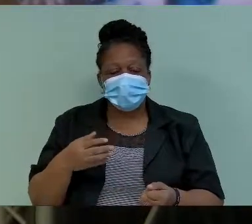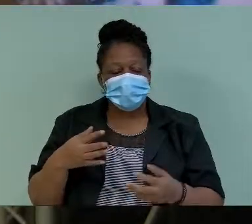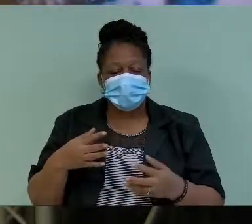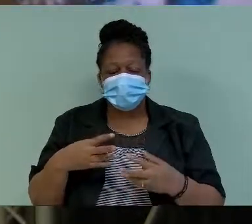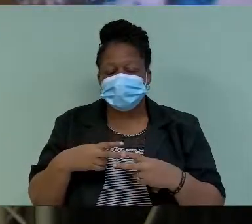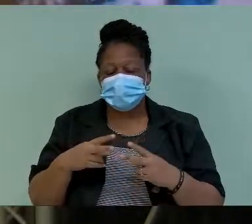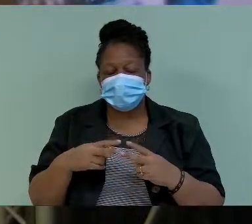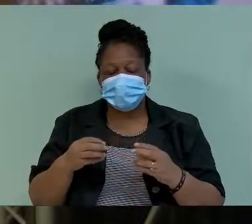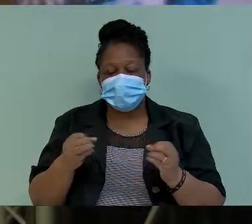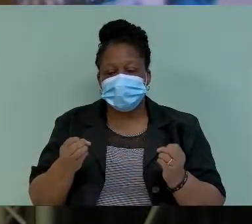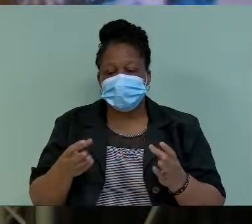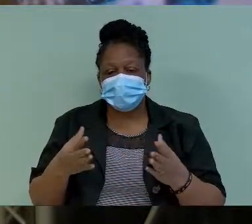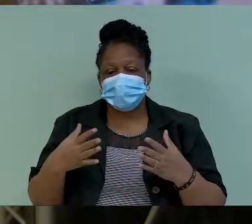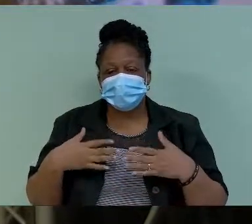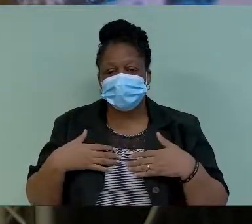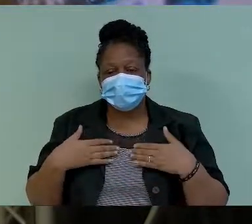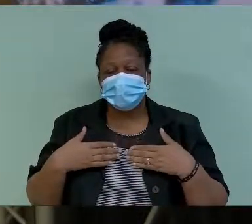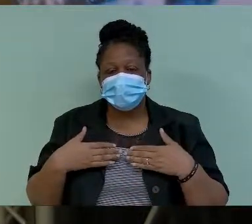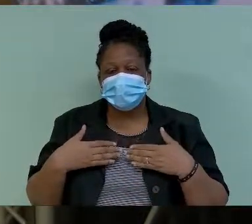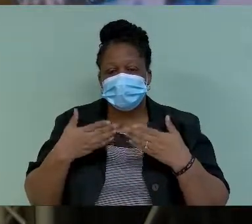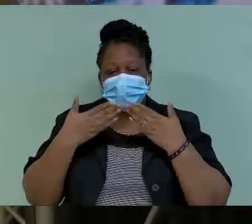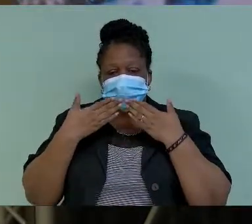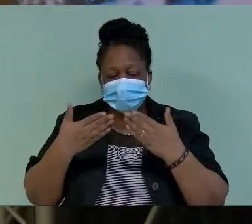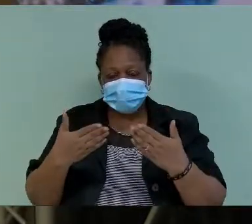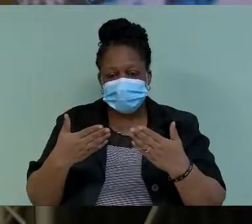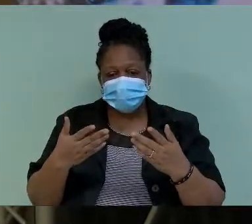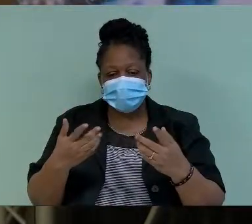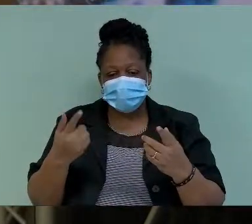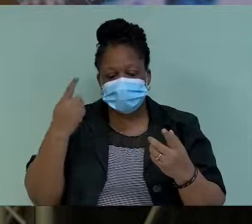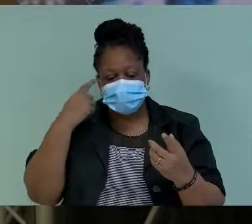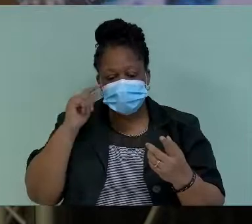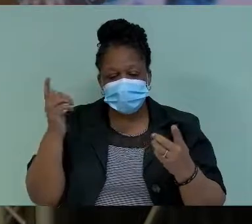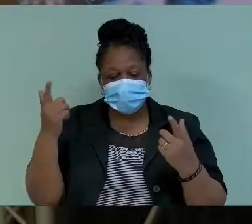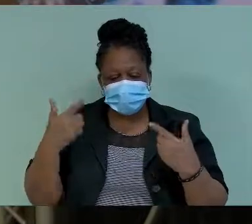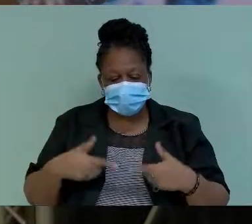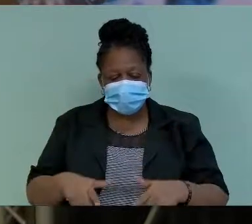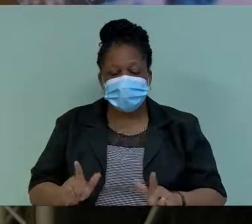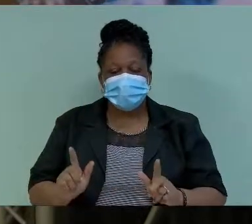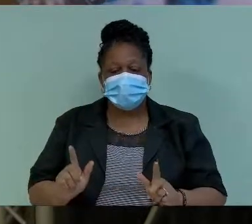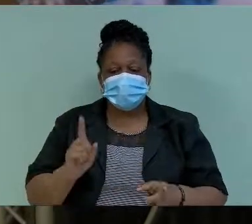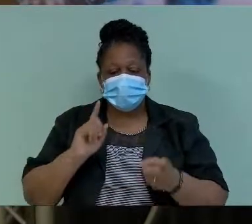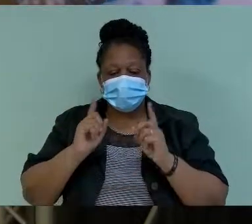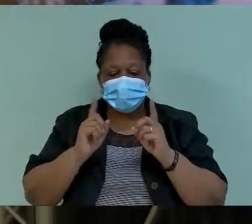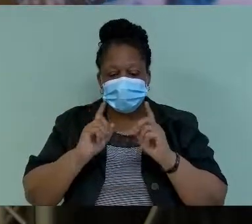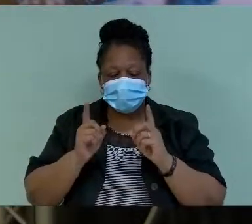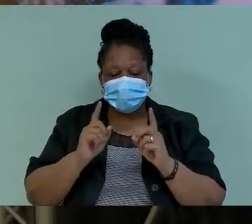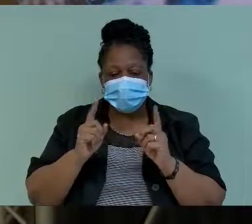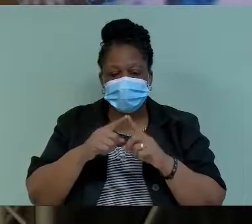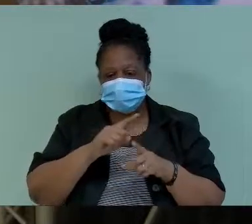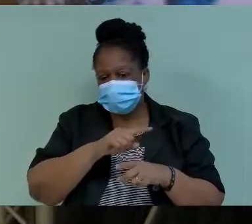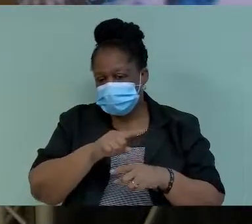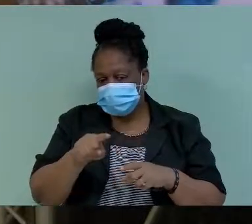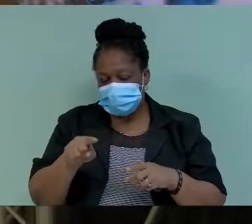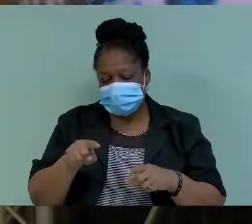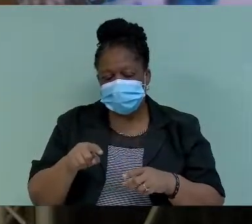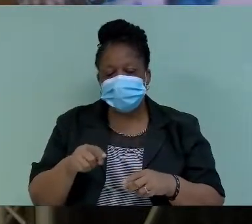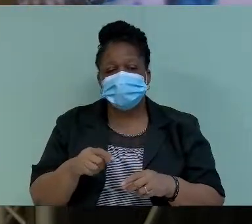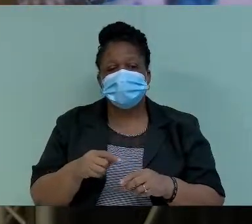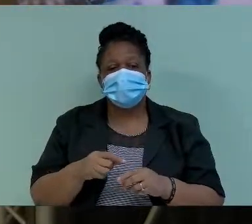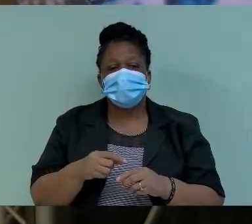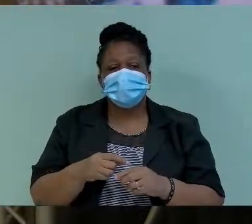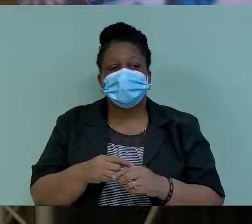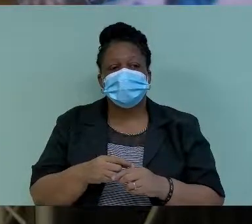NEOC for allowing me to address you on behalf of the St. Kitts Christian Council and the St.